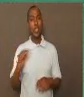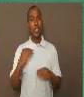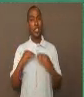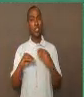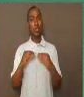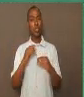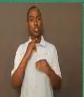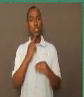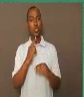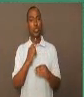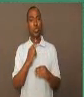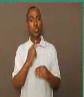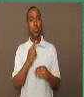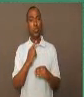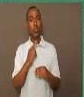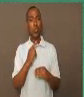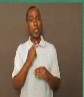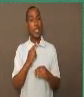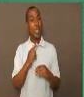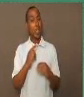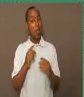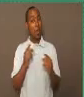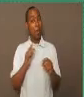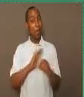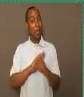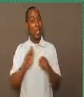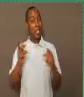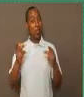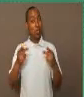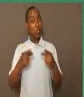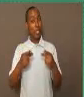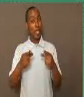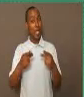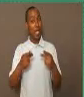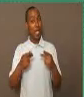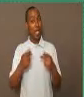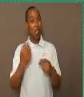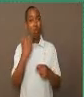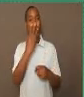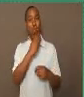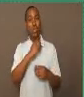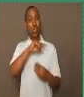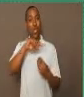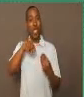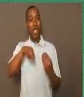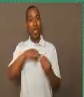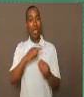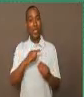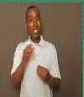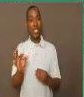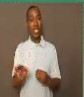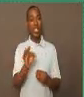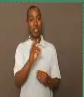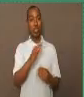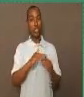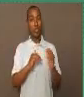countries that have enough space and a suitable climate to grow a large amount